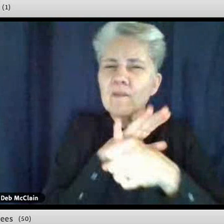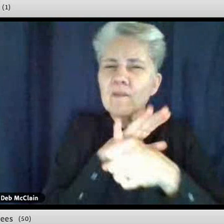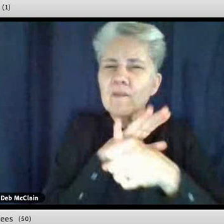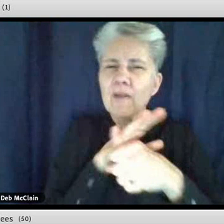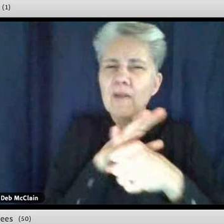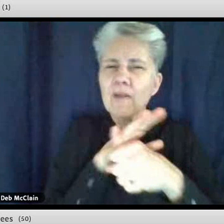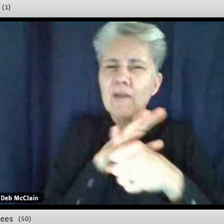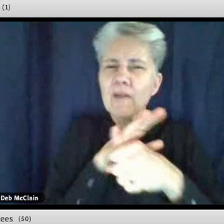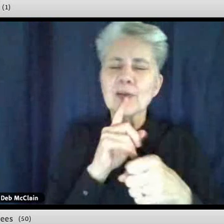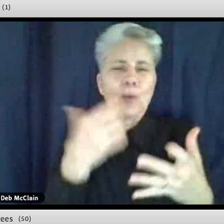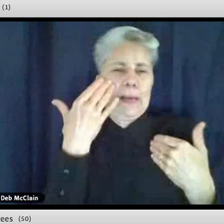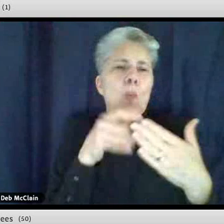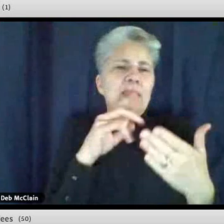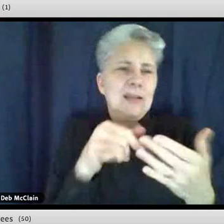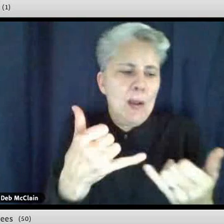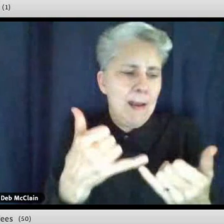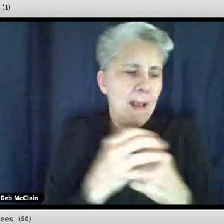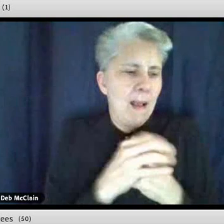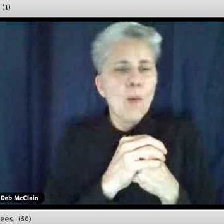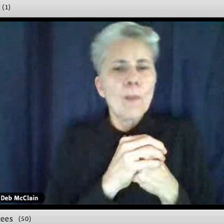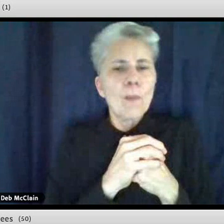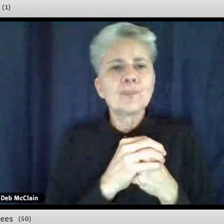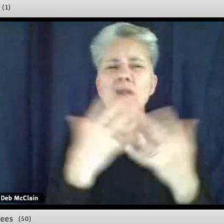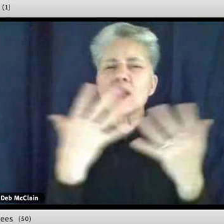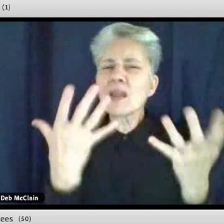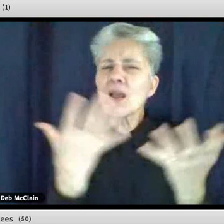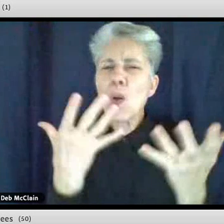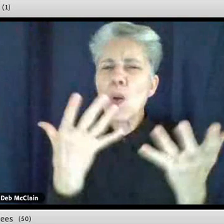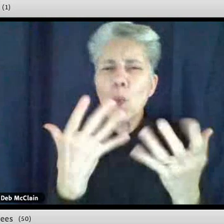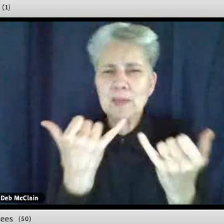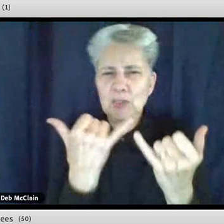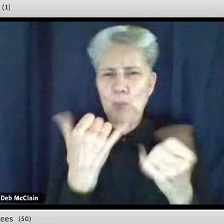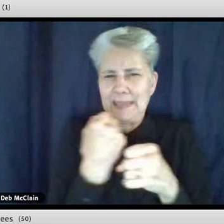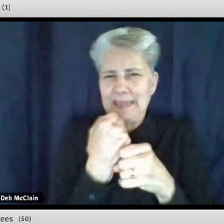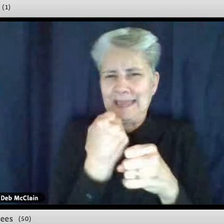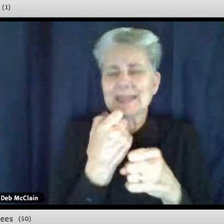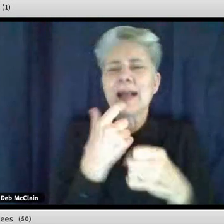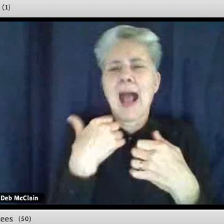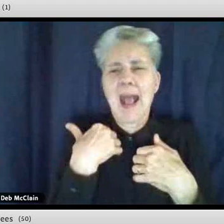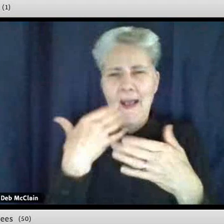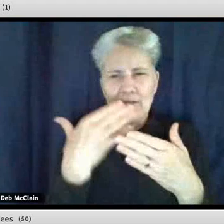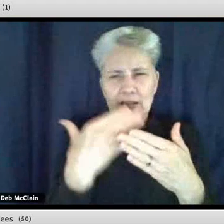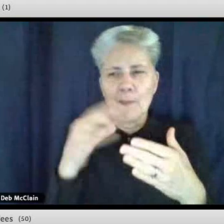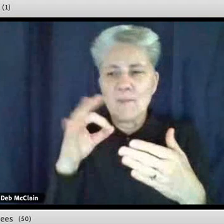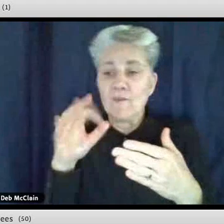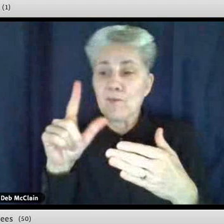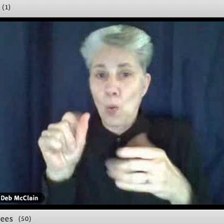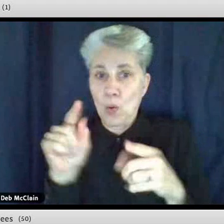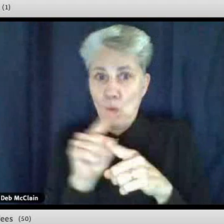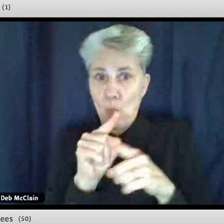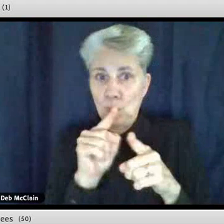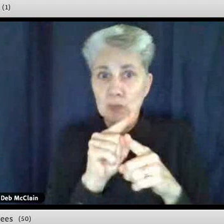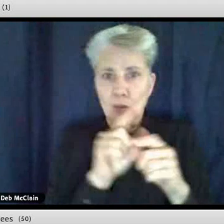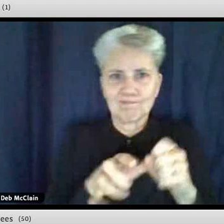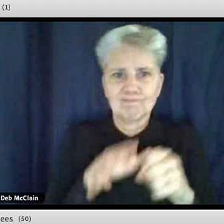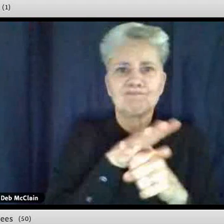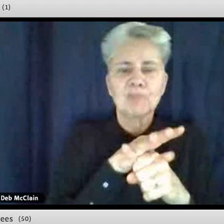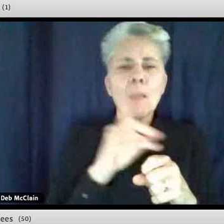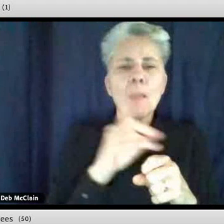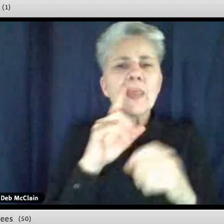much know what it is right now. What are the current statistics? I've got some at the Florida level as well, but also thinking